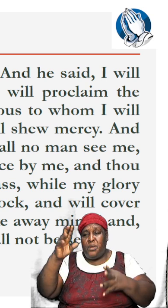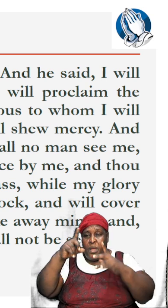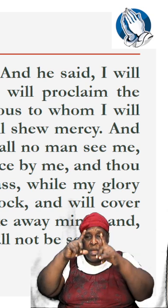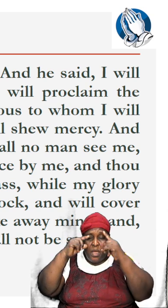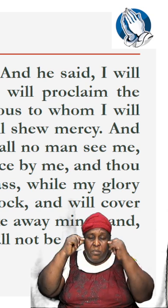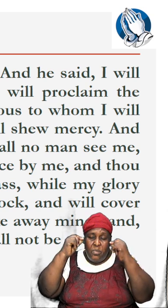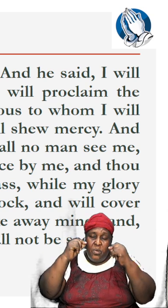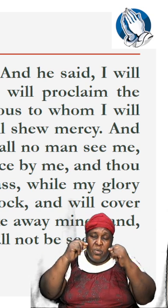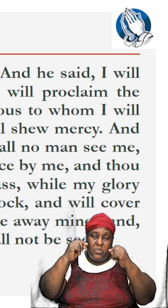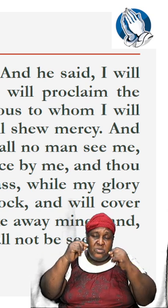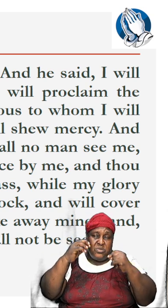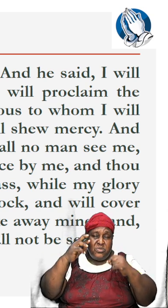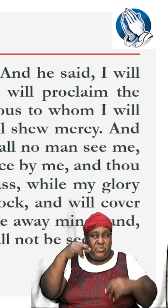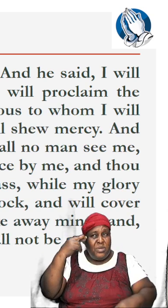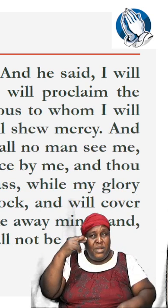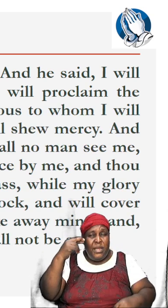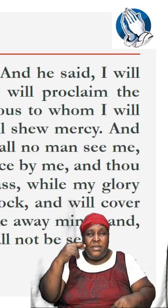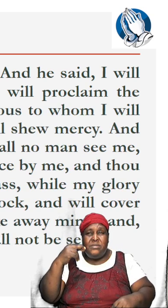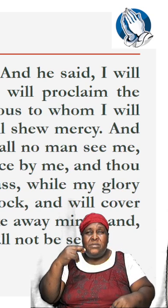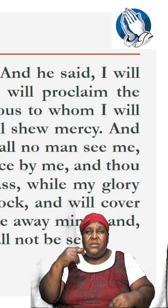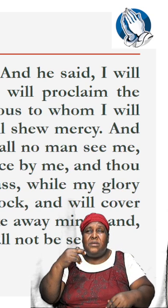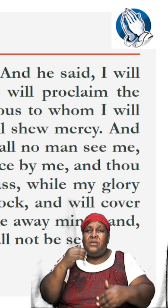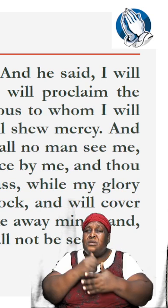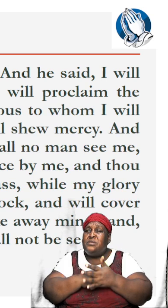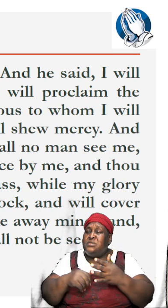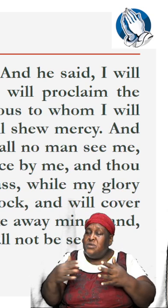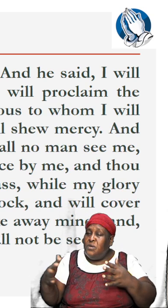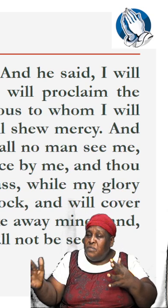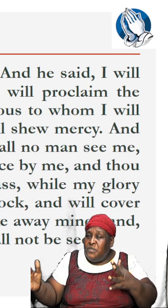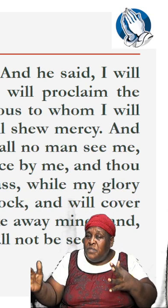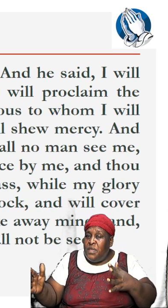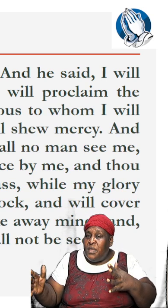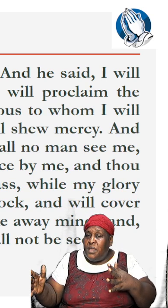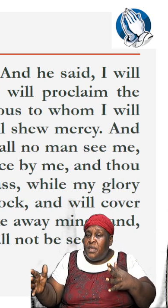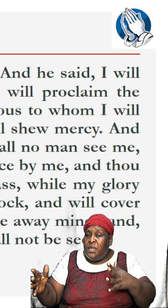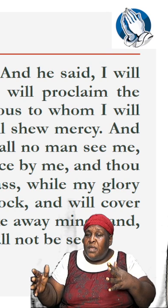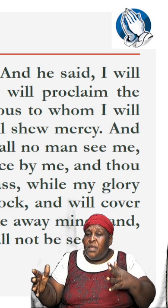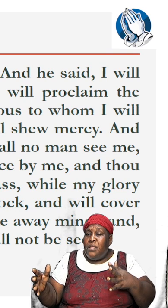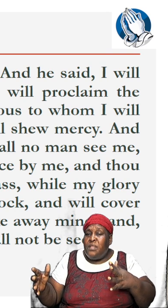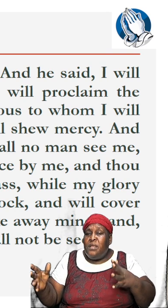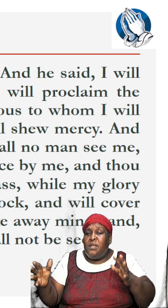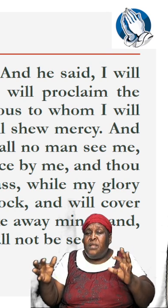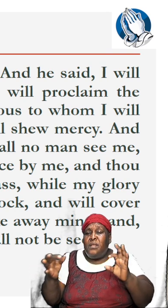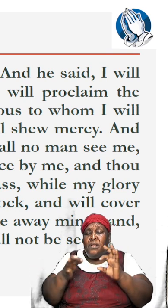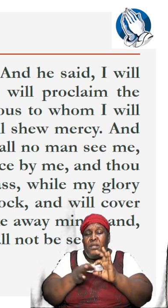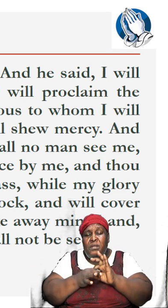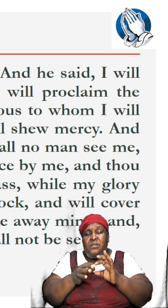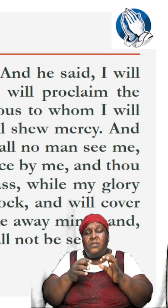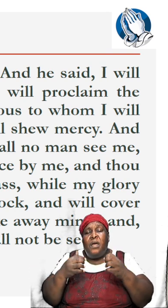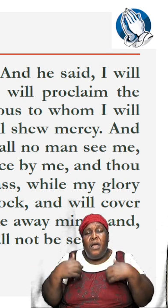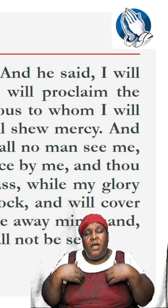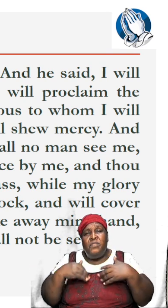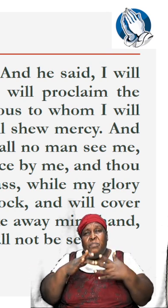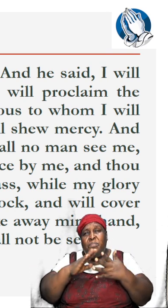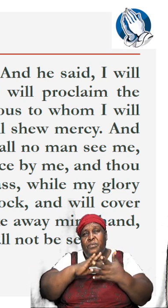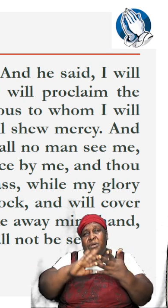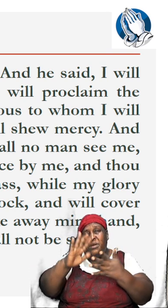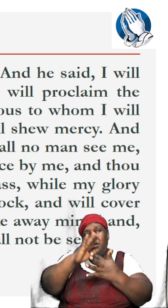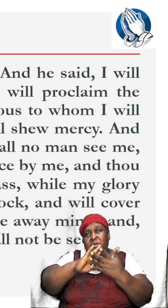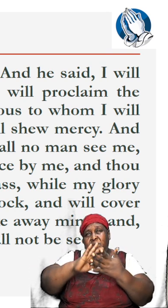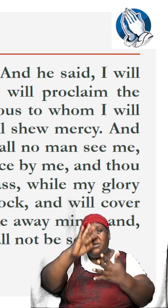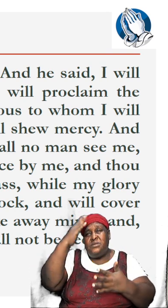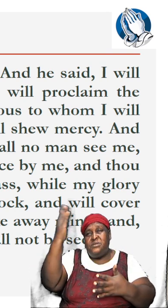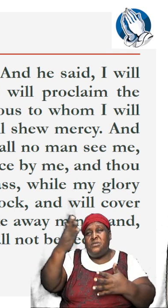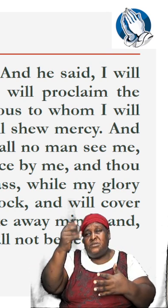Moses realized that, look here, there is something that is linked to having the presence of God and the glory of God.